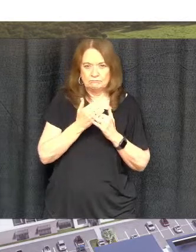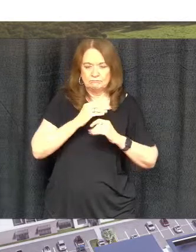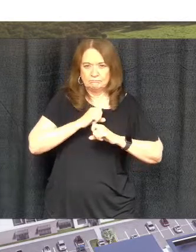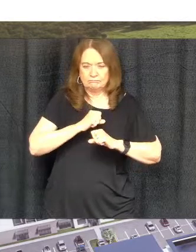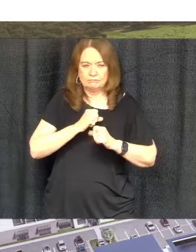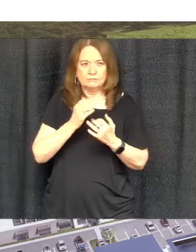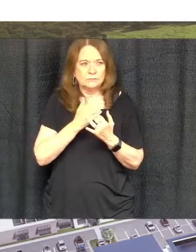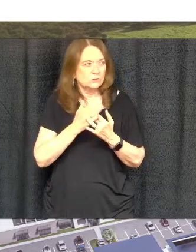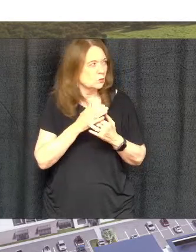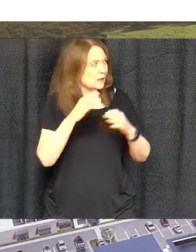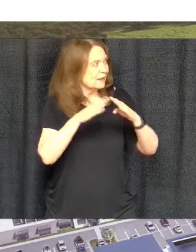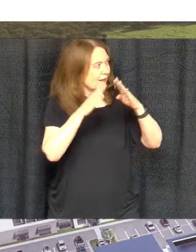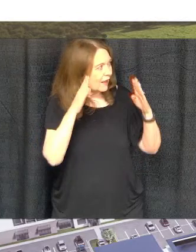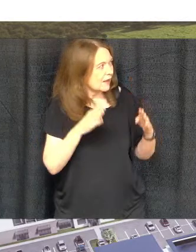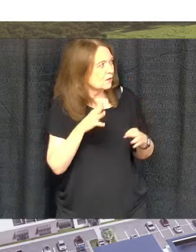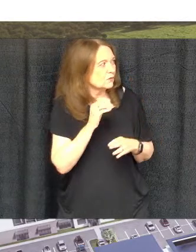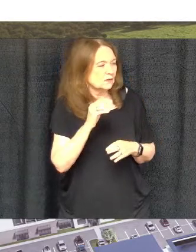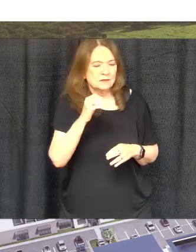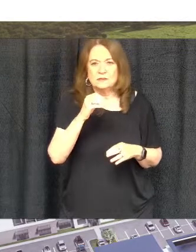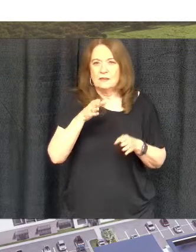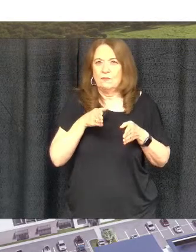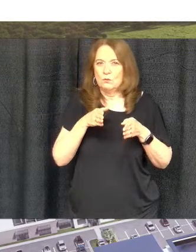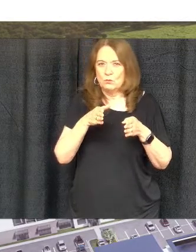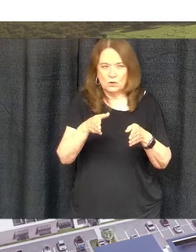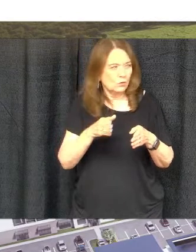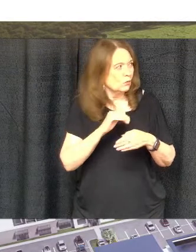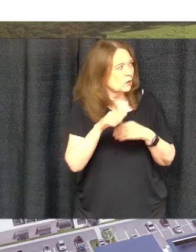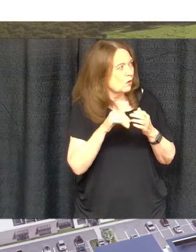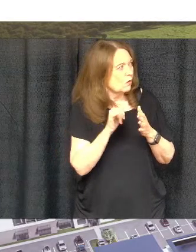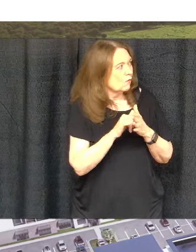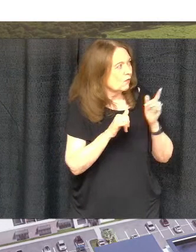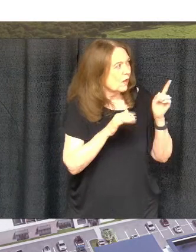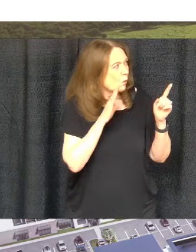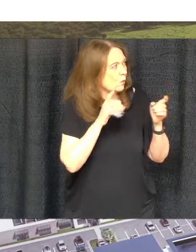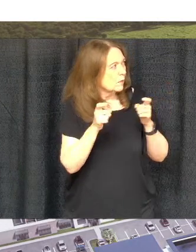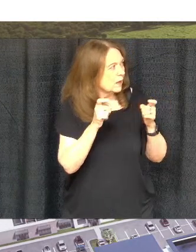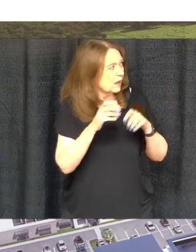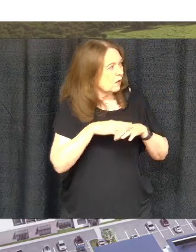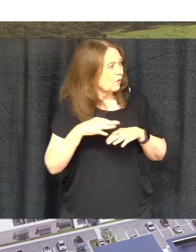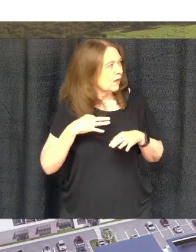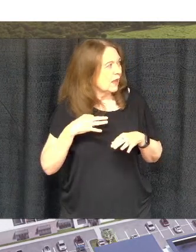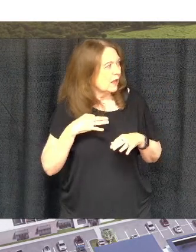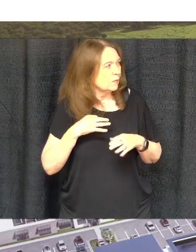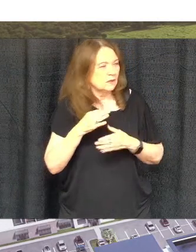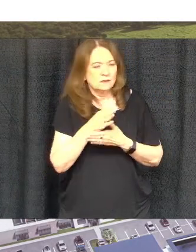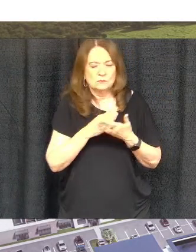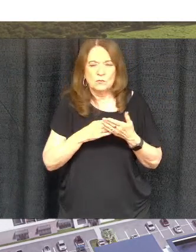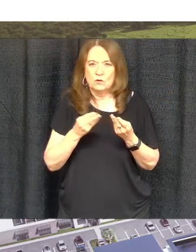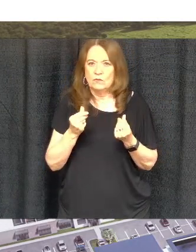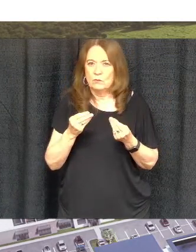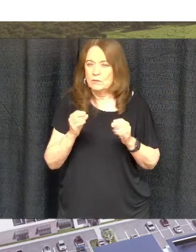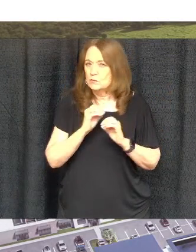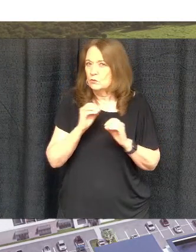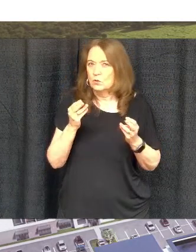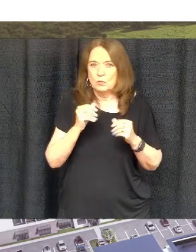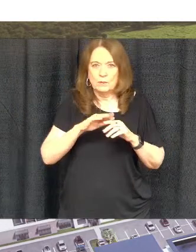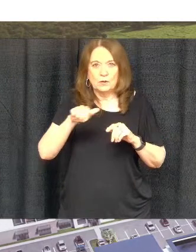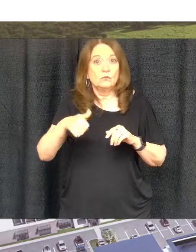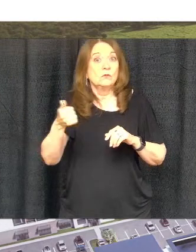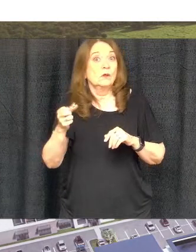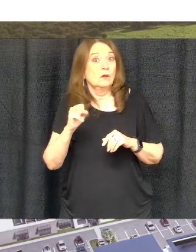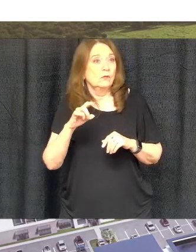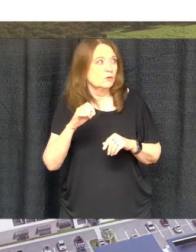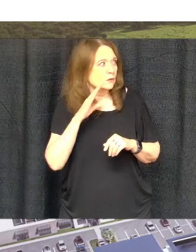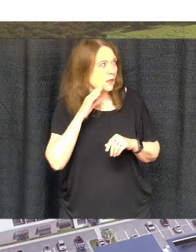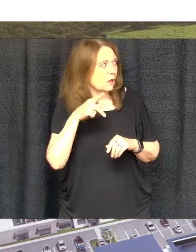Road. All the widening for this project will be handled on the applicant's side of the property, so no property on the other side will be